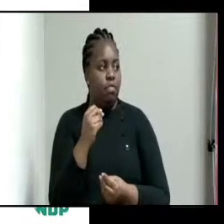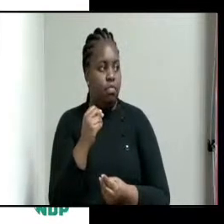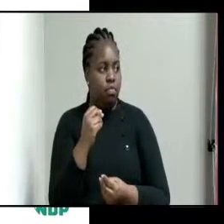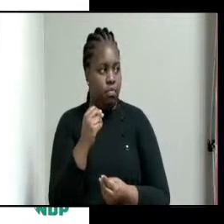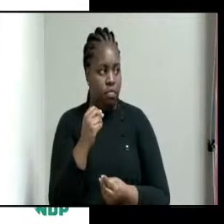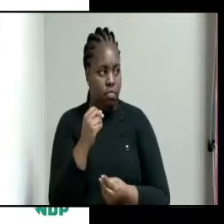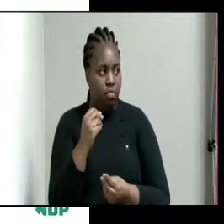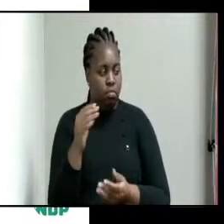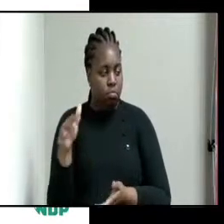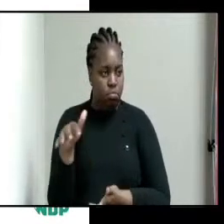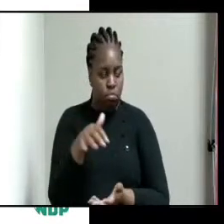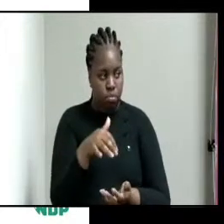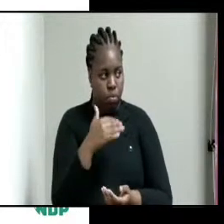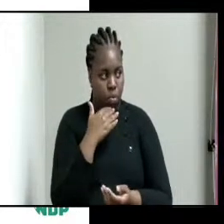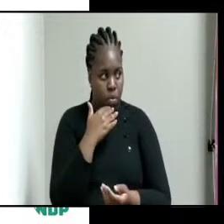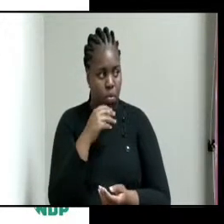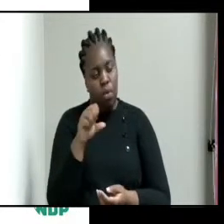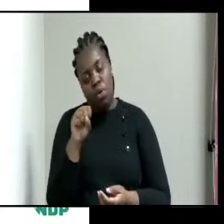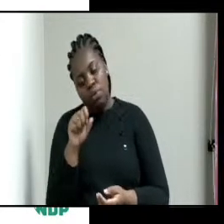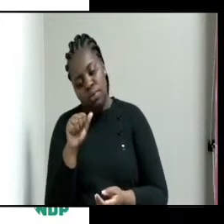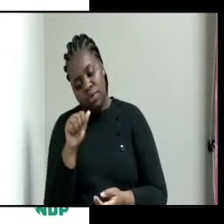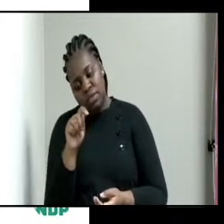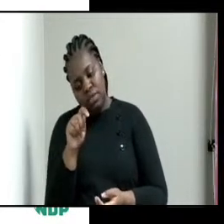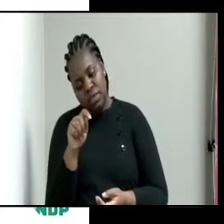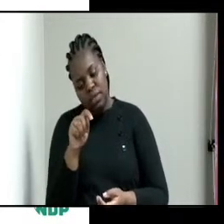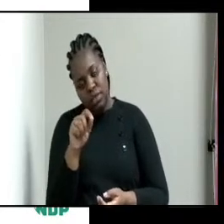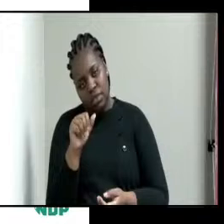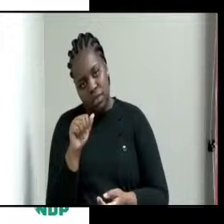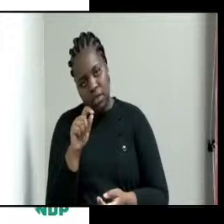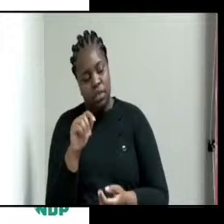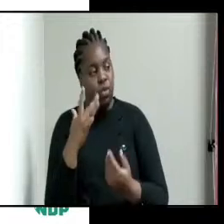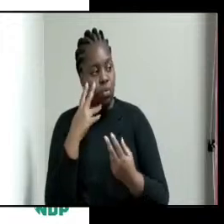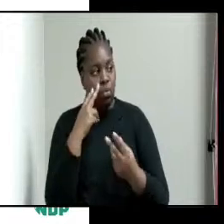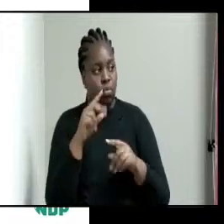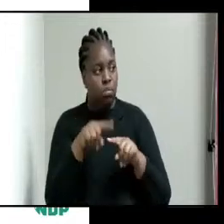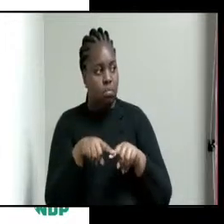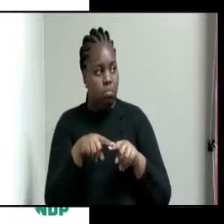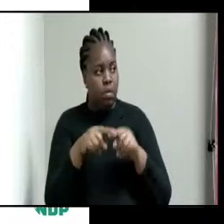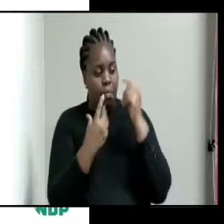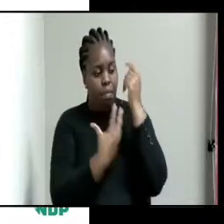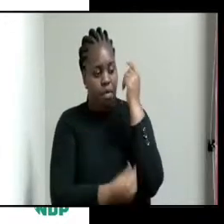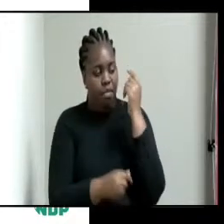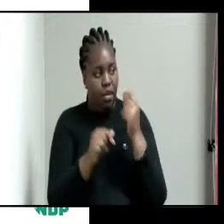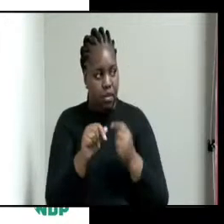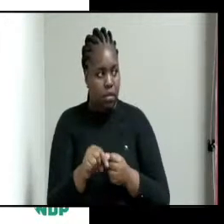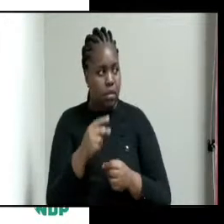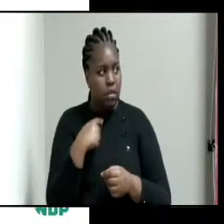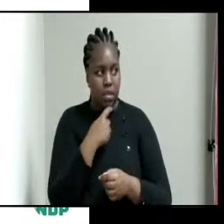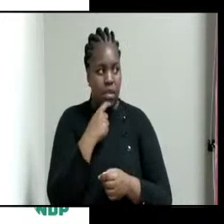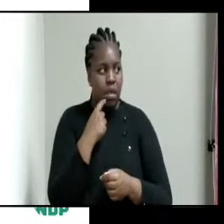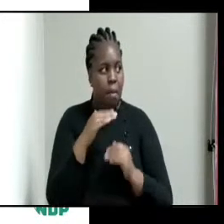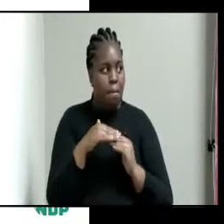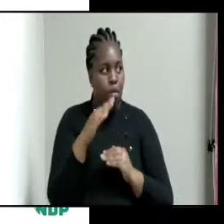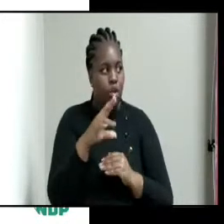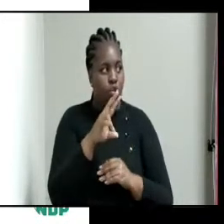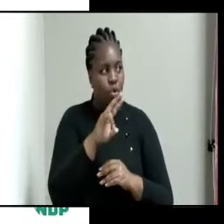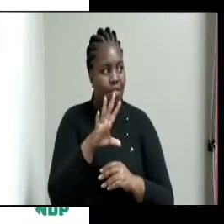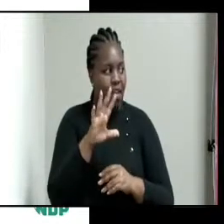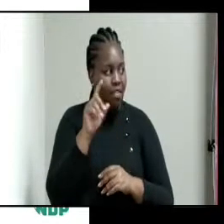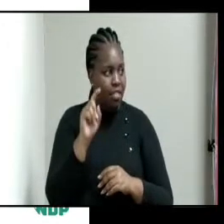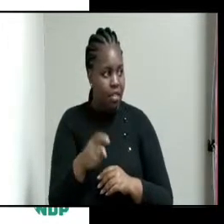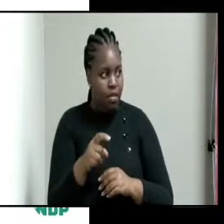survey conducted by Stats SA to measure poverty in the country. And we are saying more than 25,000